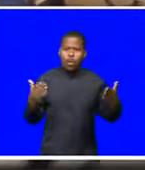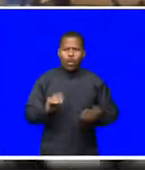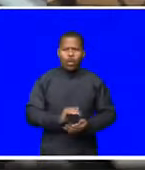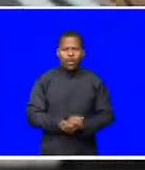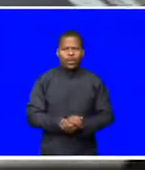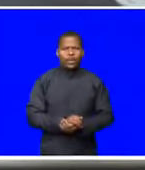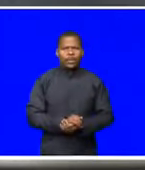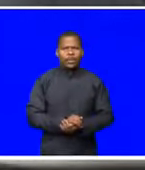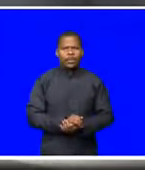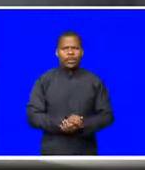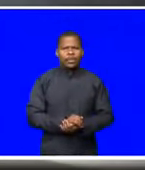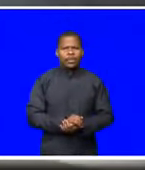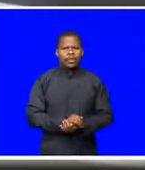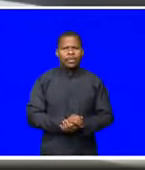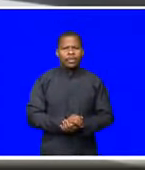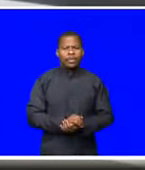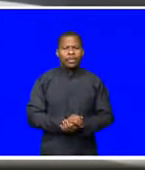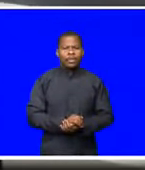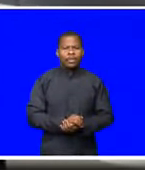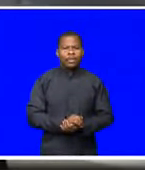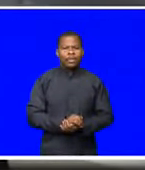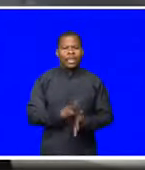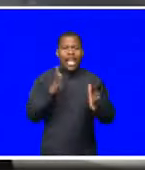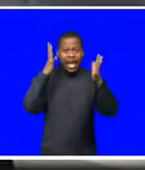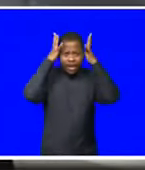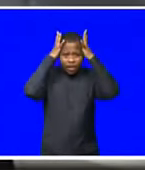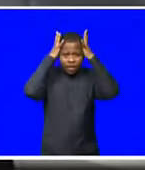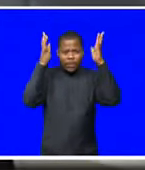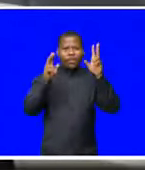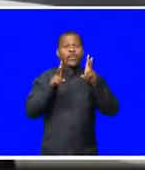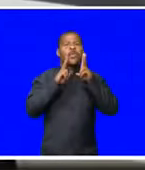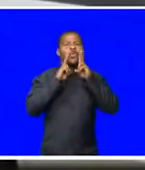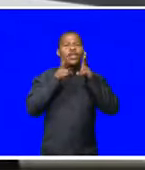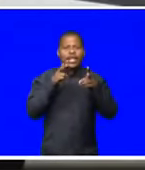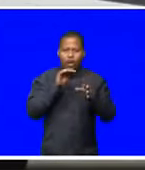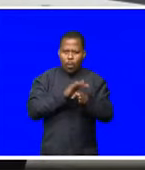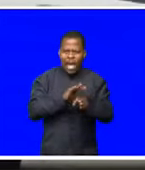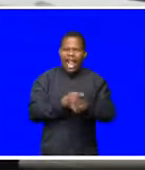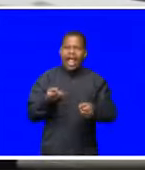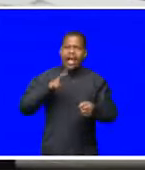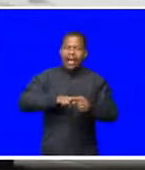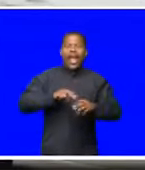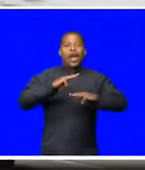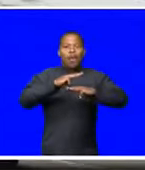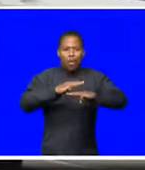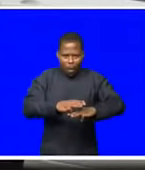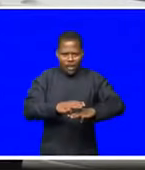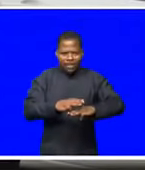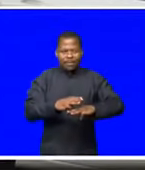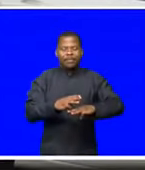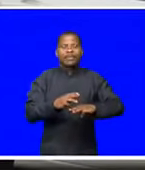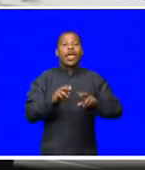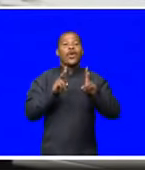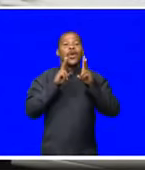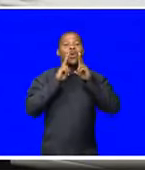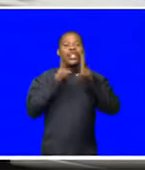yeah. The next time is the next time is our Pindas Buye food.